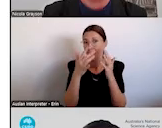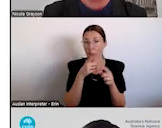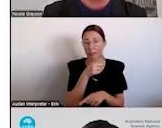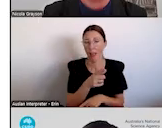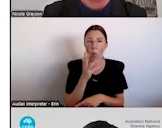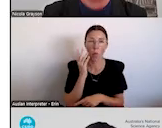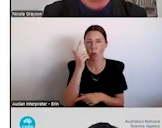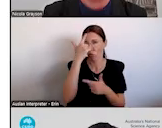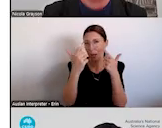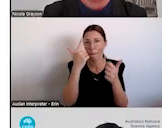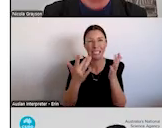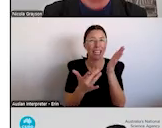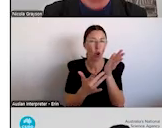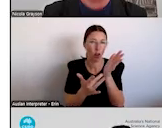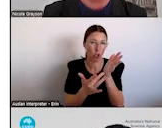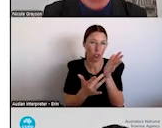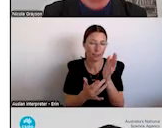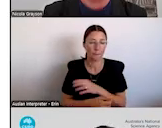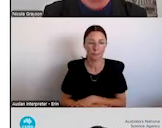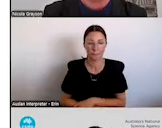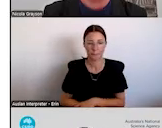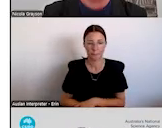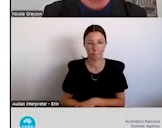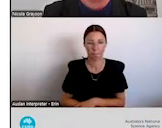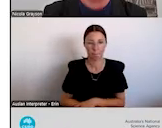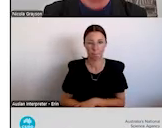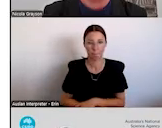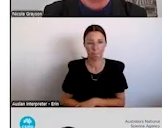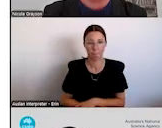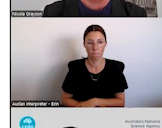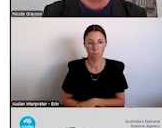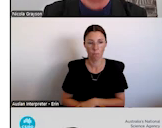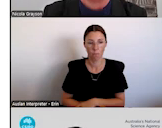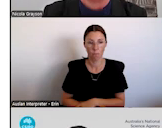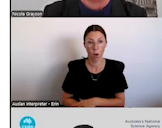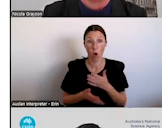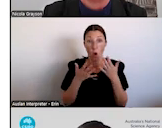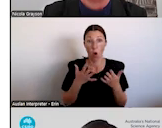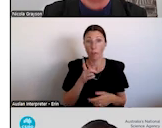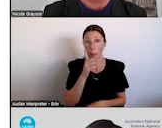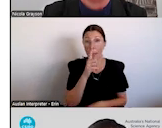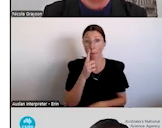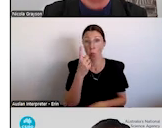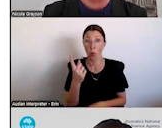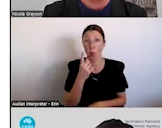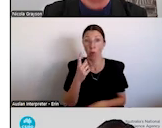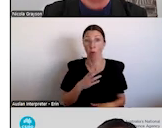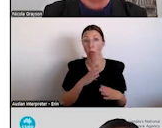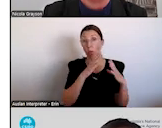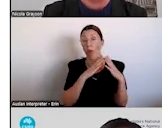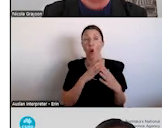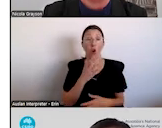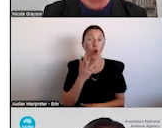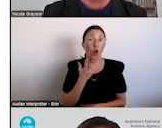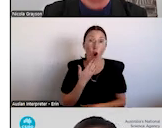used. Um, and a lot of times, the people who are shouldering the cost of these protection